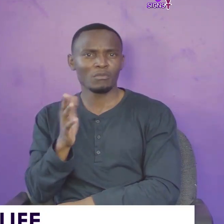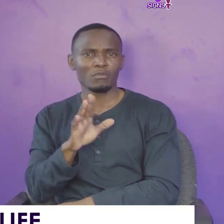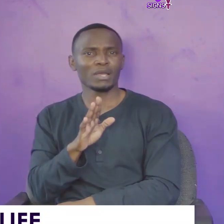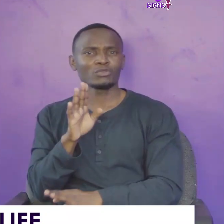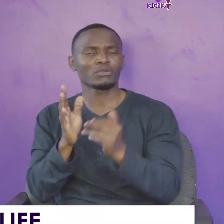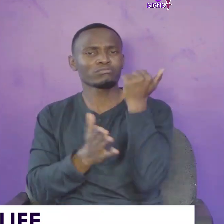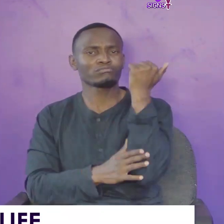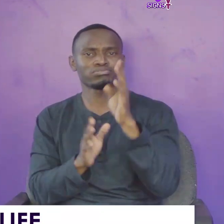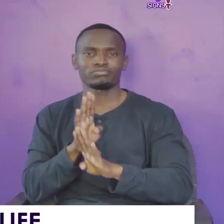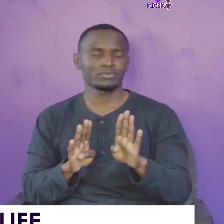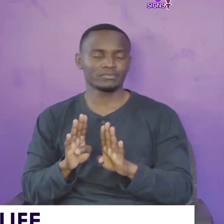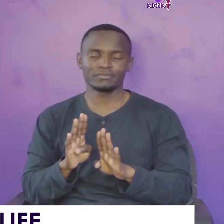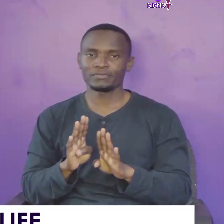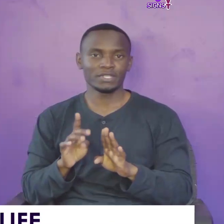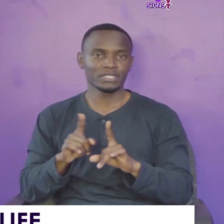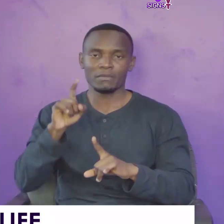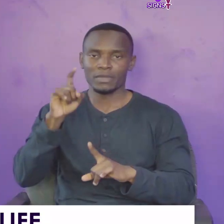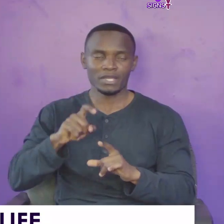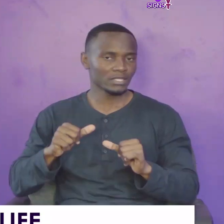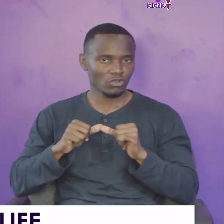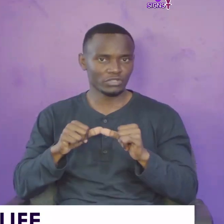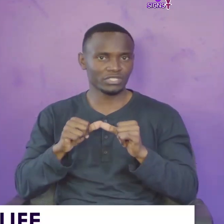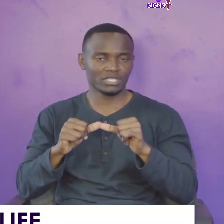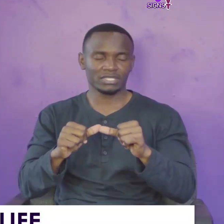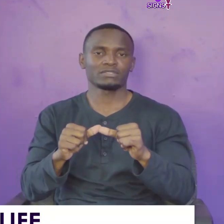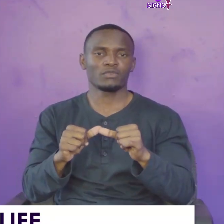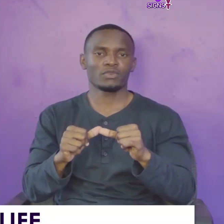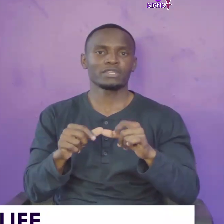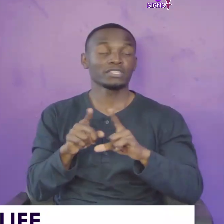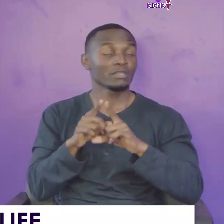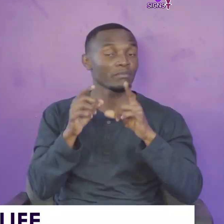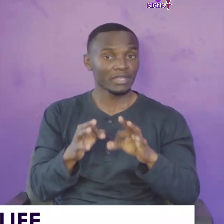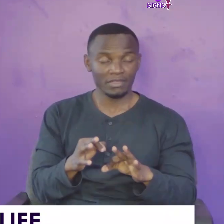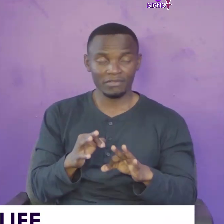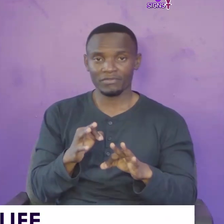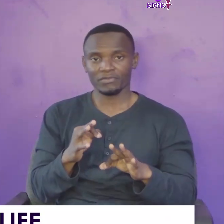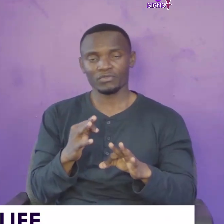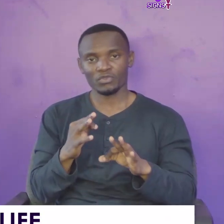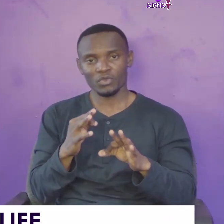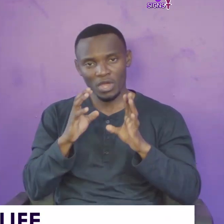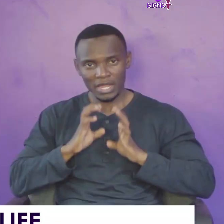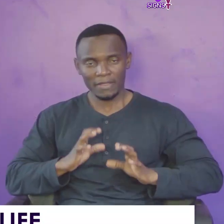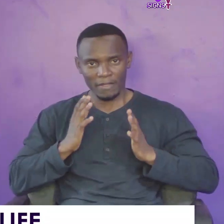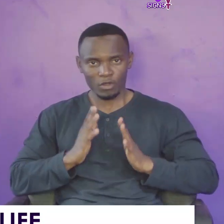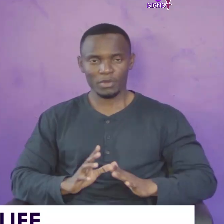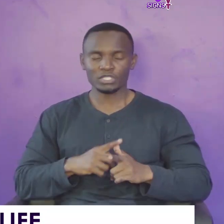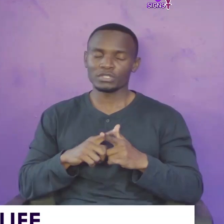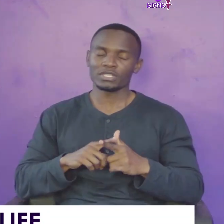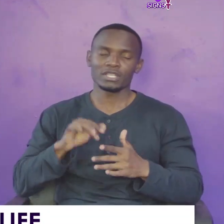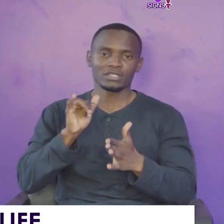actually demands for consistency. So that if you're a moral, you are an ethical person, then you want to stand out as such.